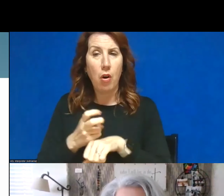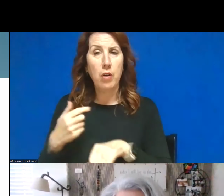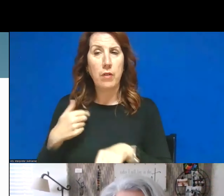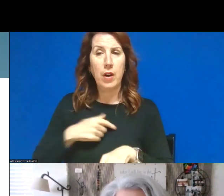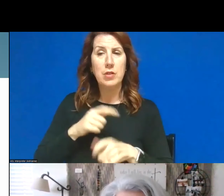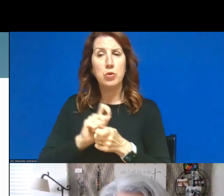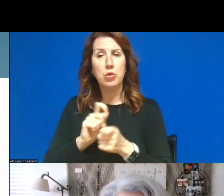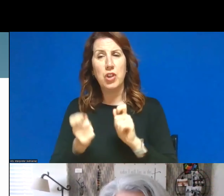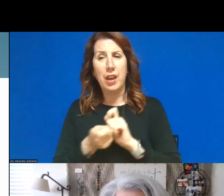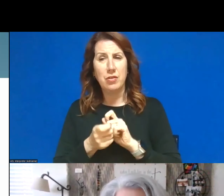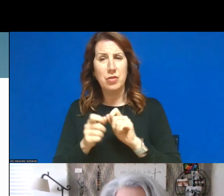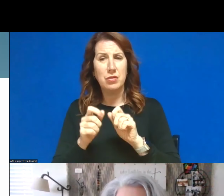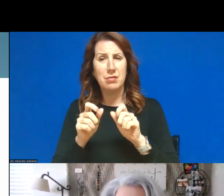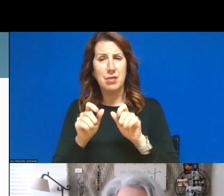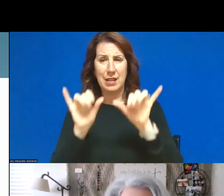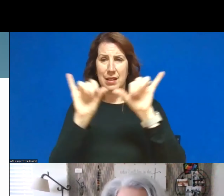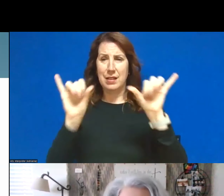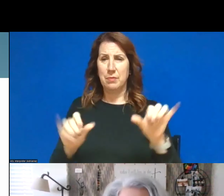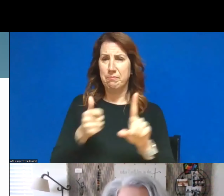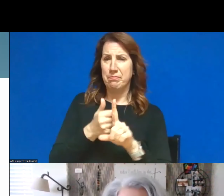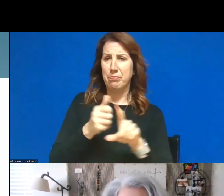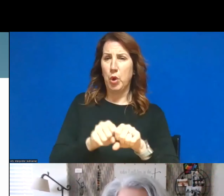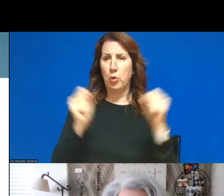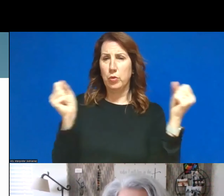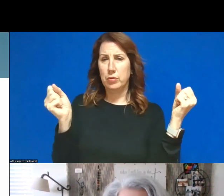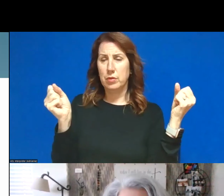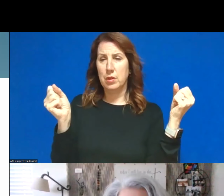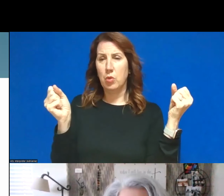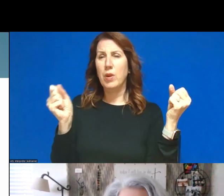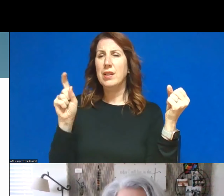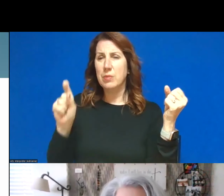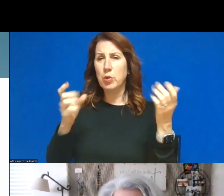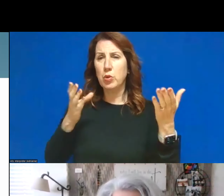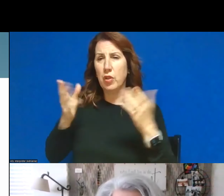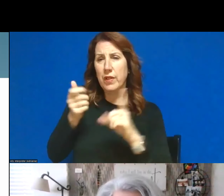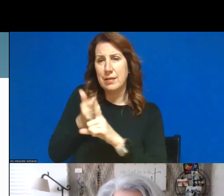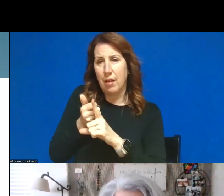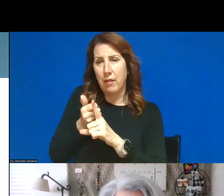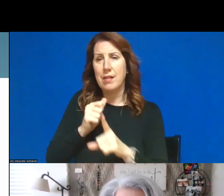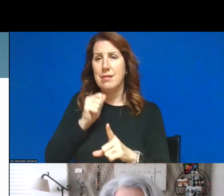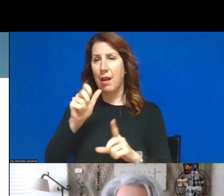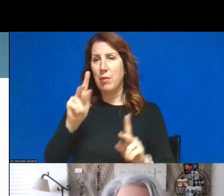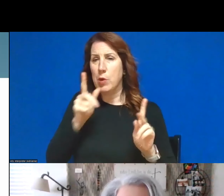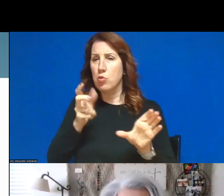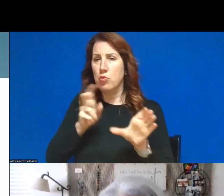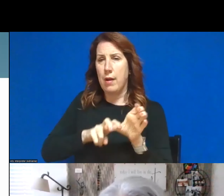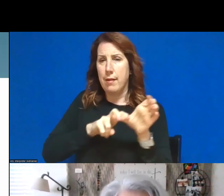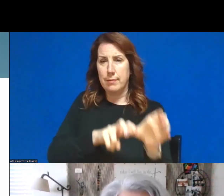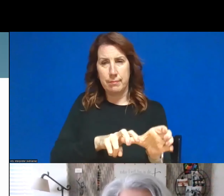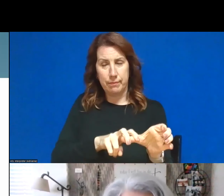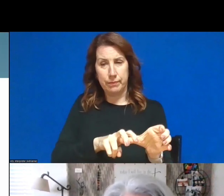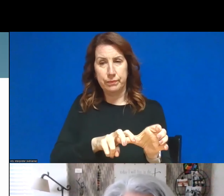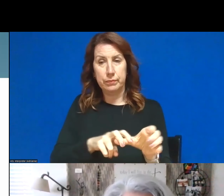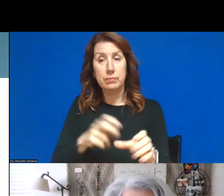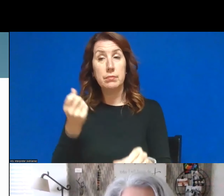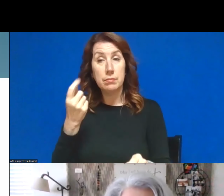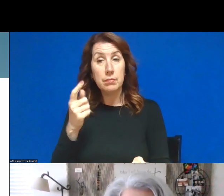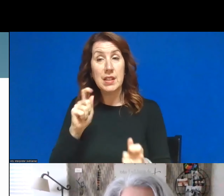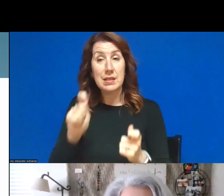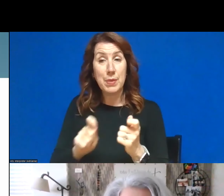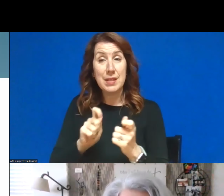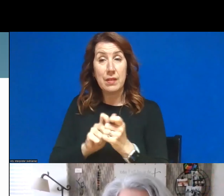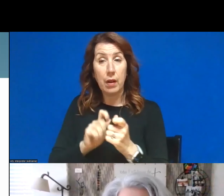this broken system when it's designed to serve itself and not its riders. And here I'm speaking specifically